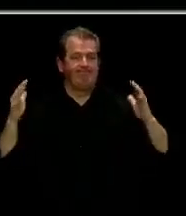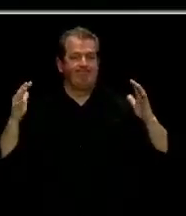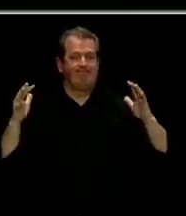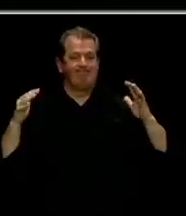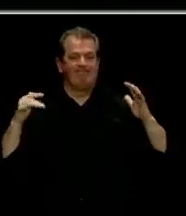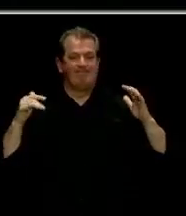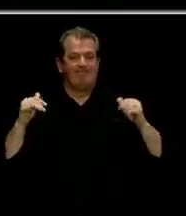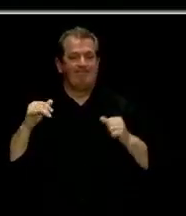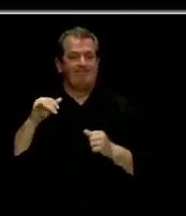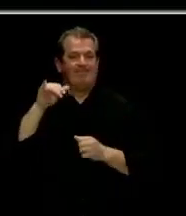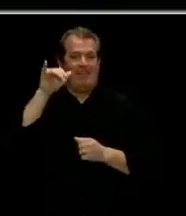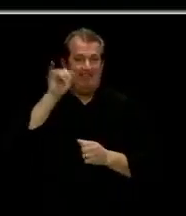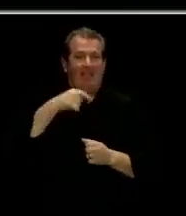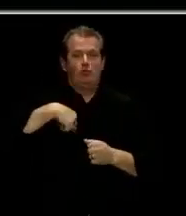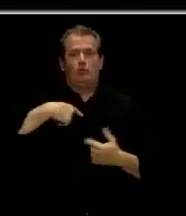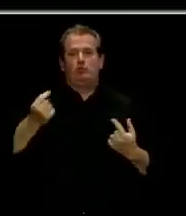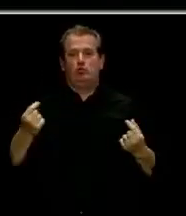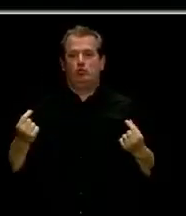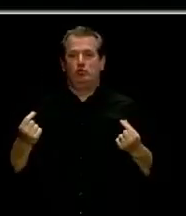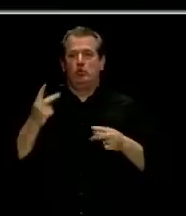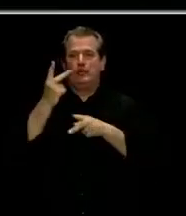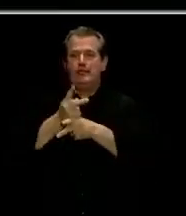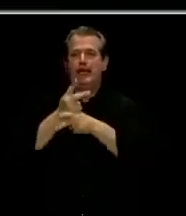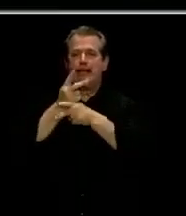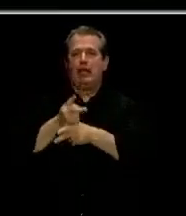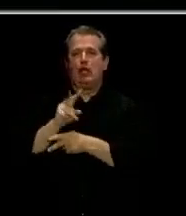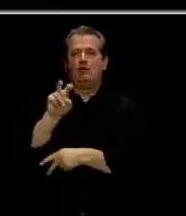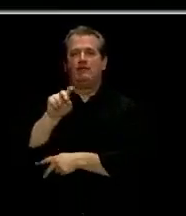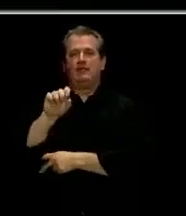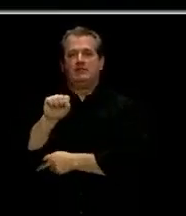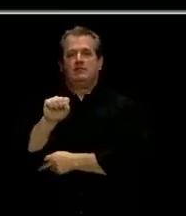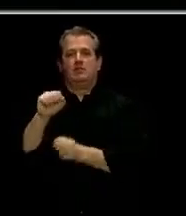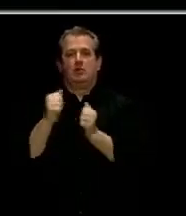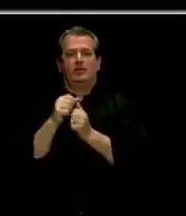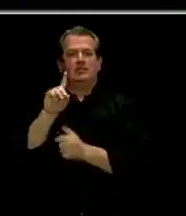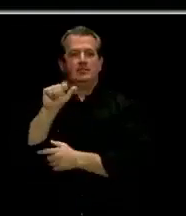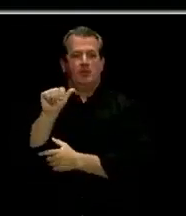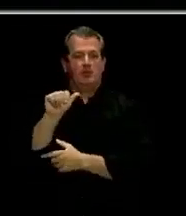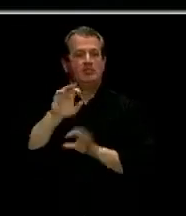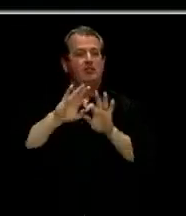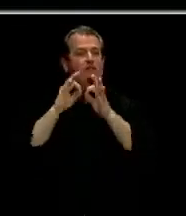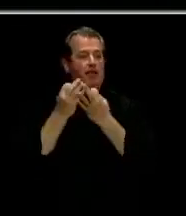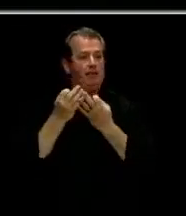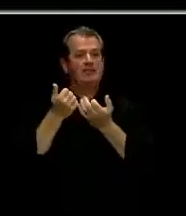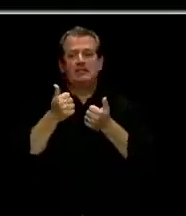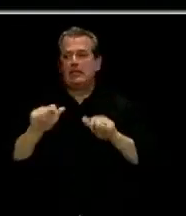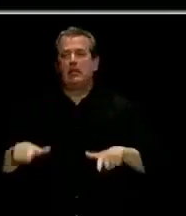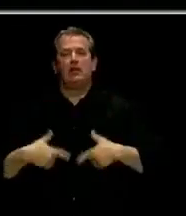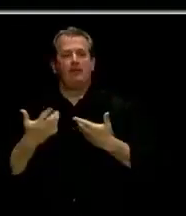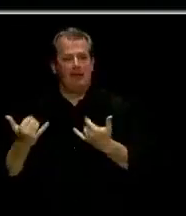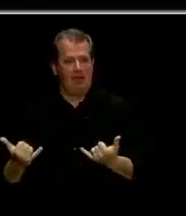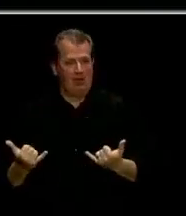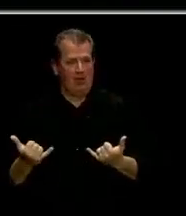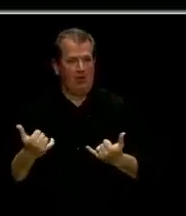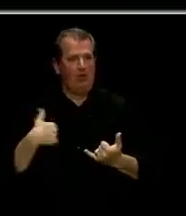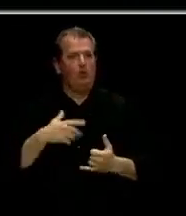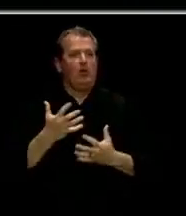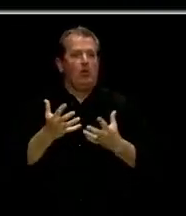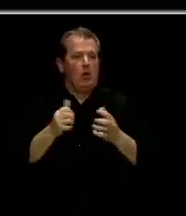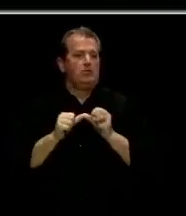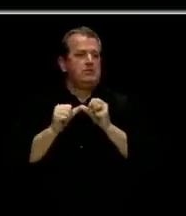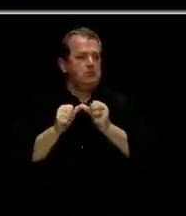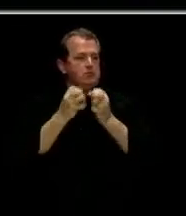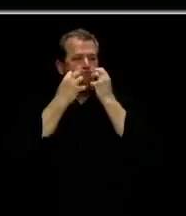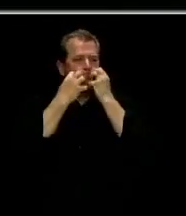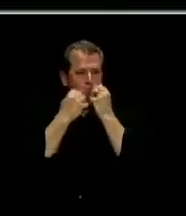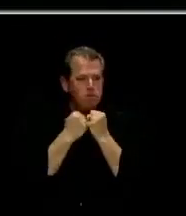So that's what we do. We take care of our veterans who have disabilities and their families and survivors, and it's a passion that we have doing it because